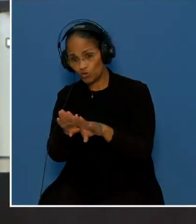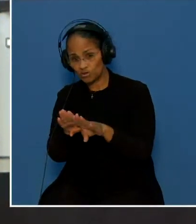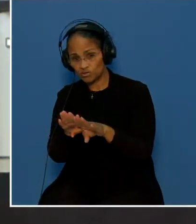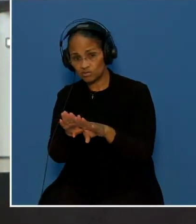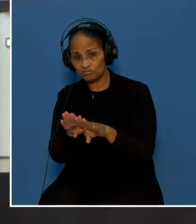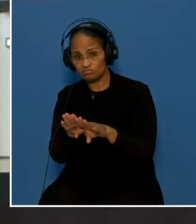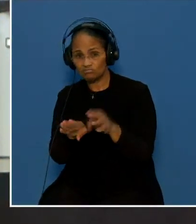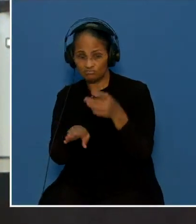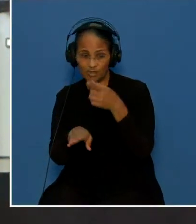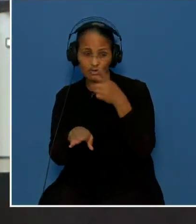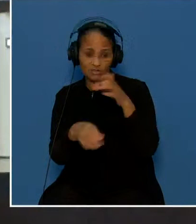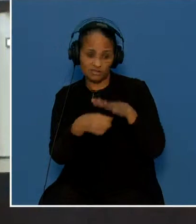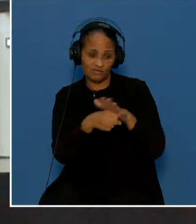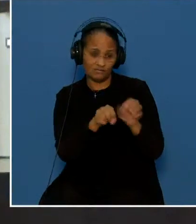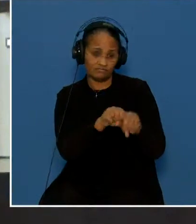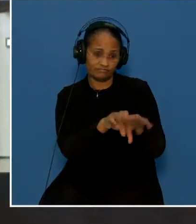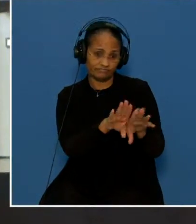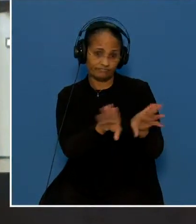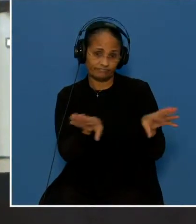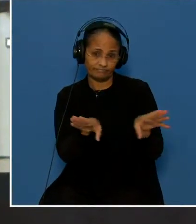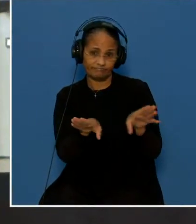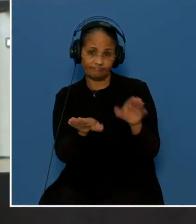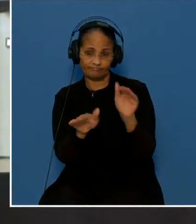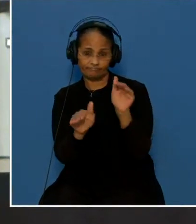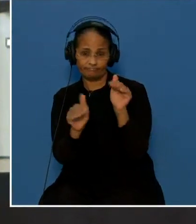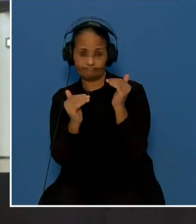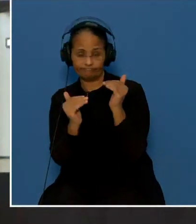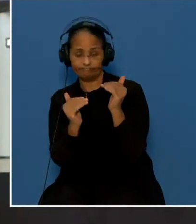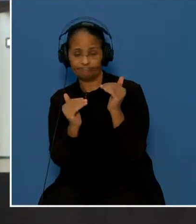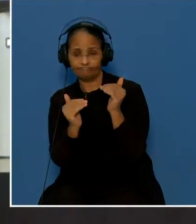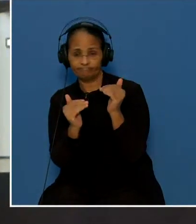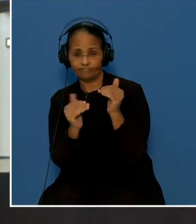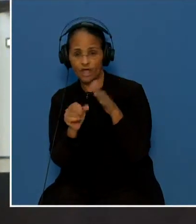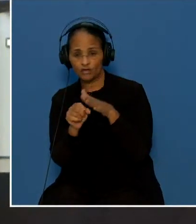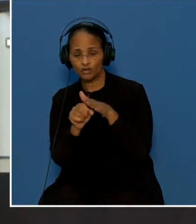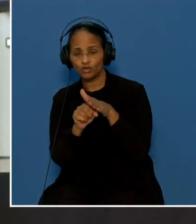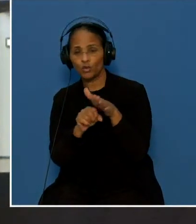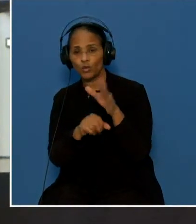current COVID-19 restrictions. The total